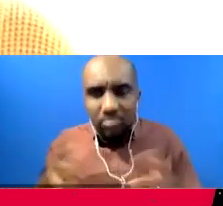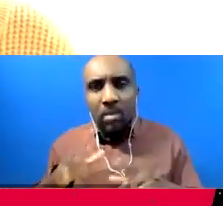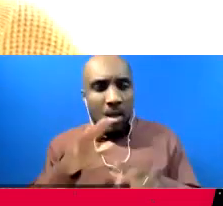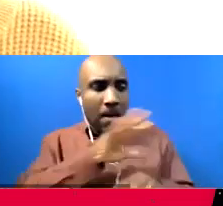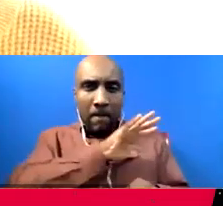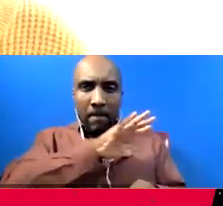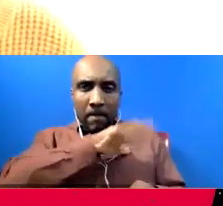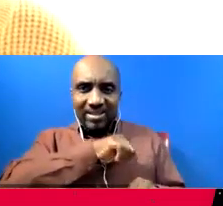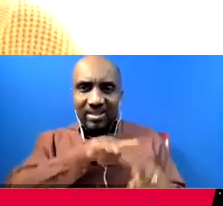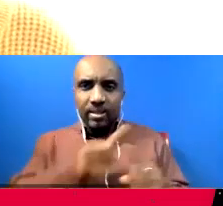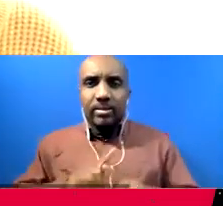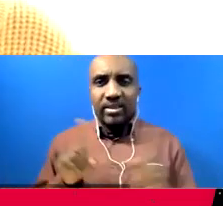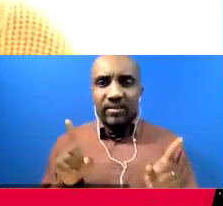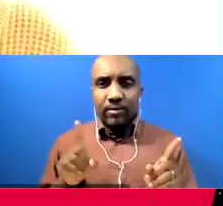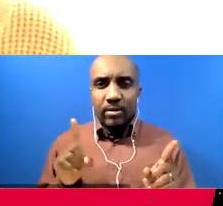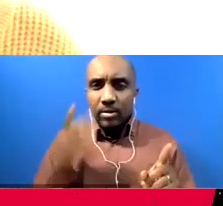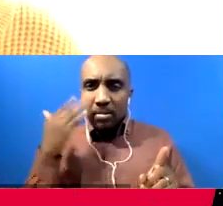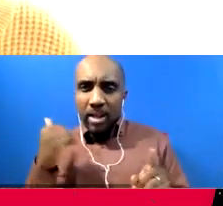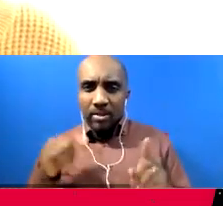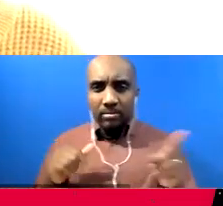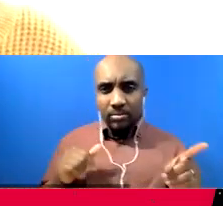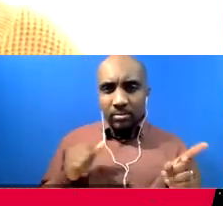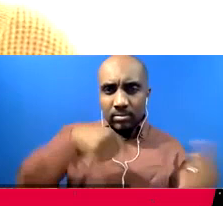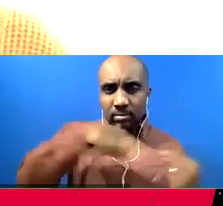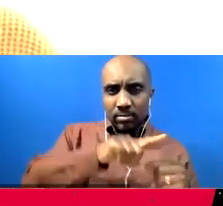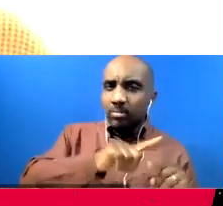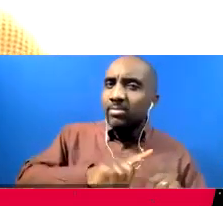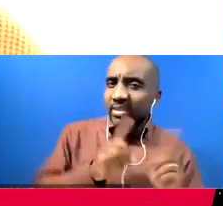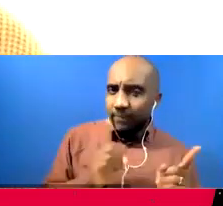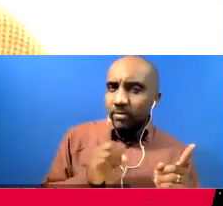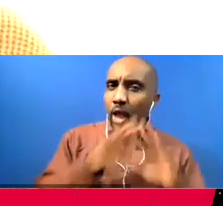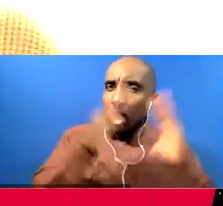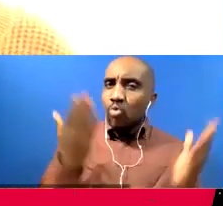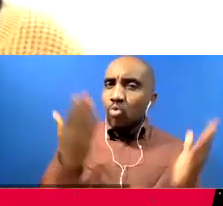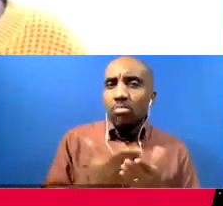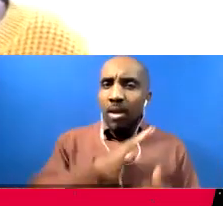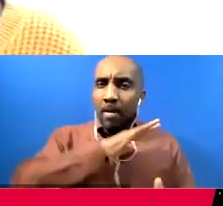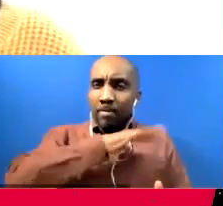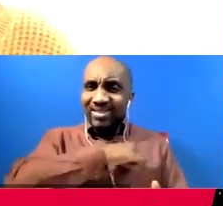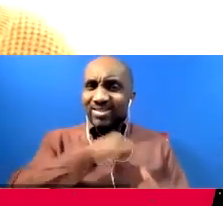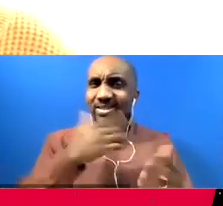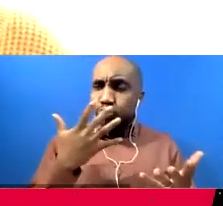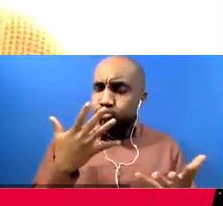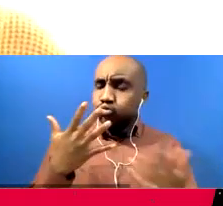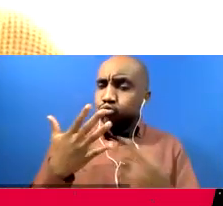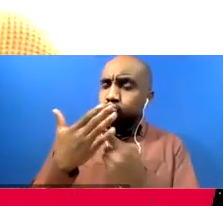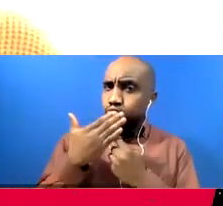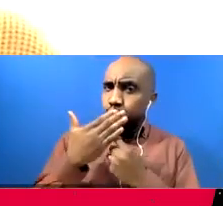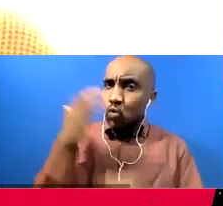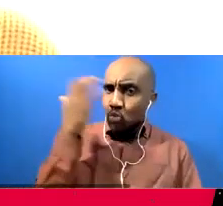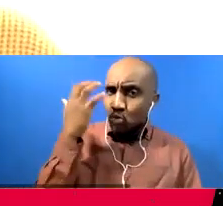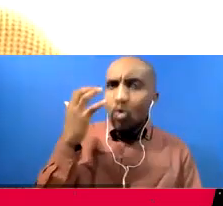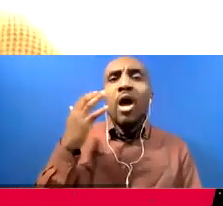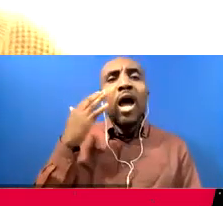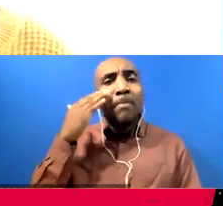Palestinians face, I can still recognize that what Palestinians around the globe are experiencing and have experienced, and what Black people around